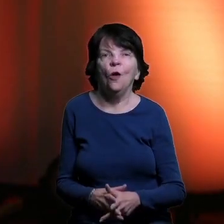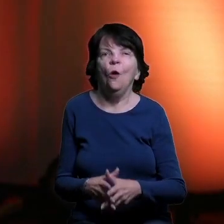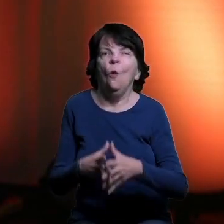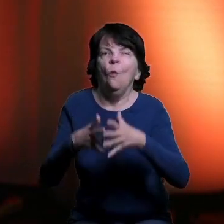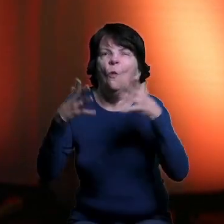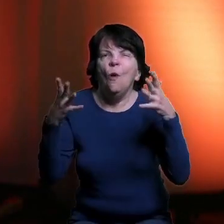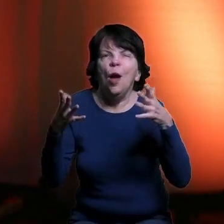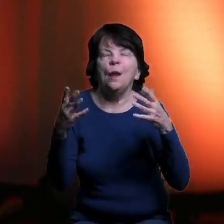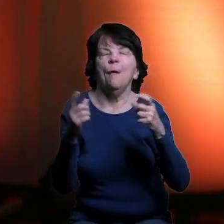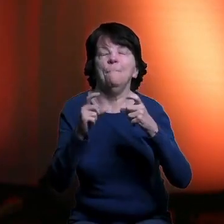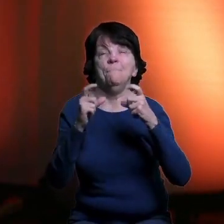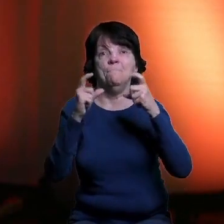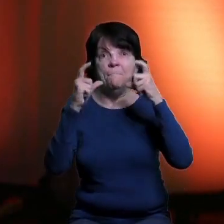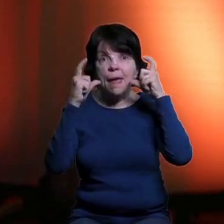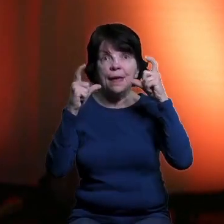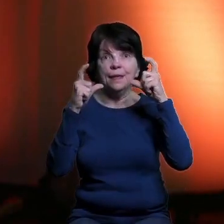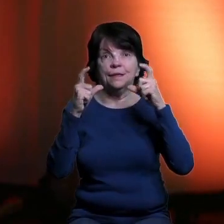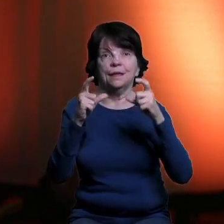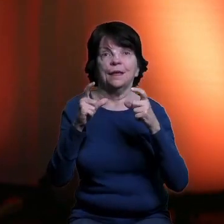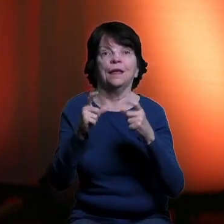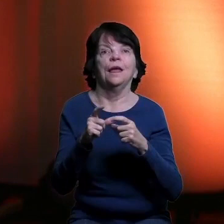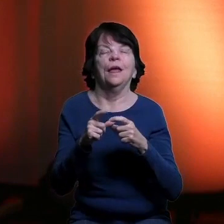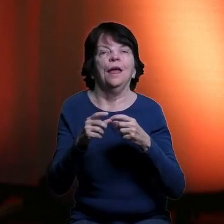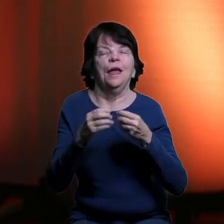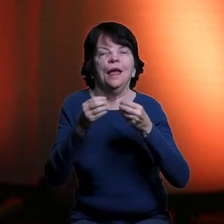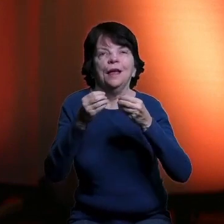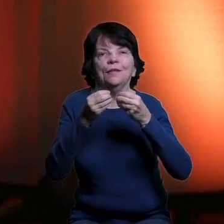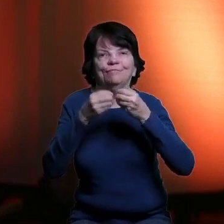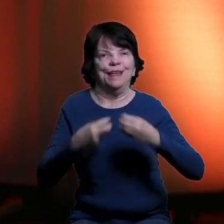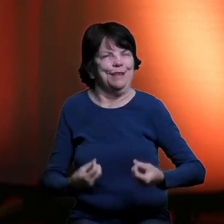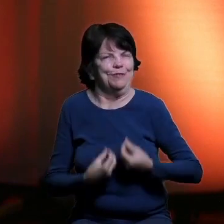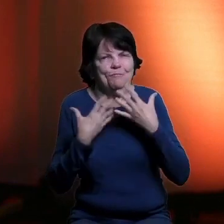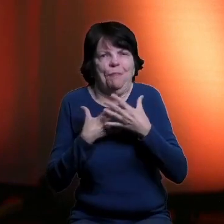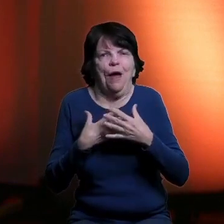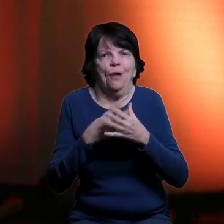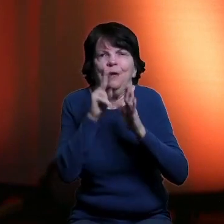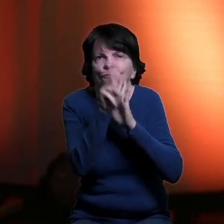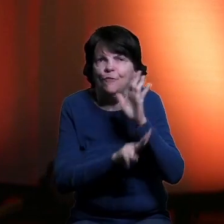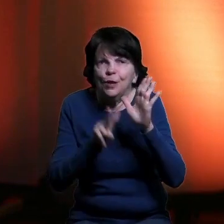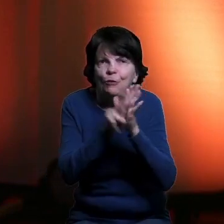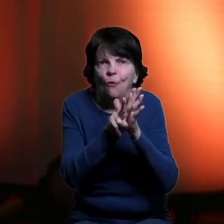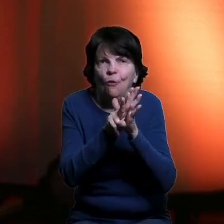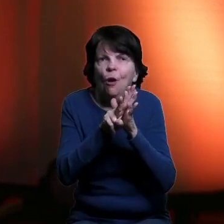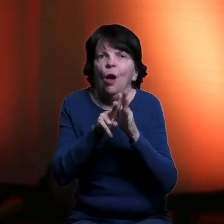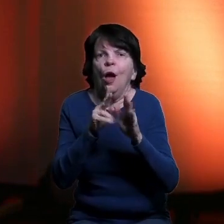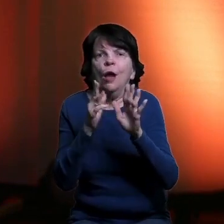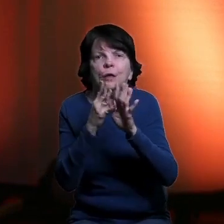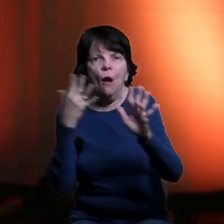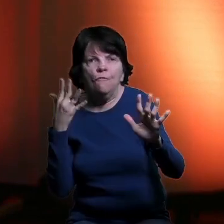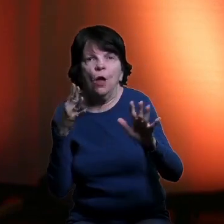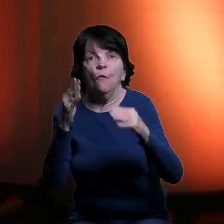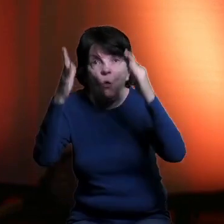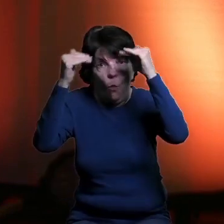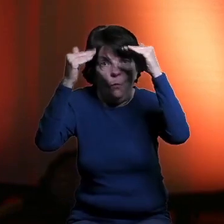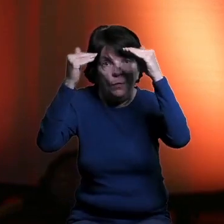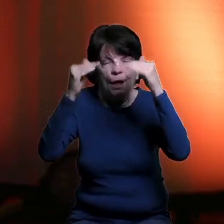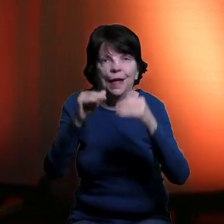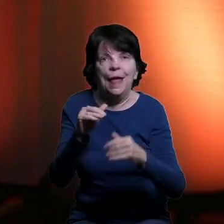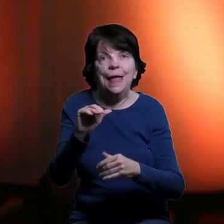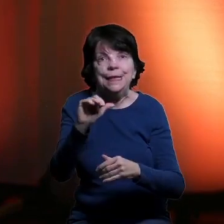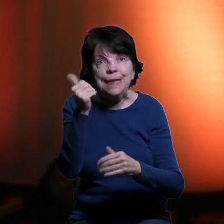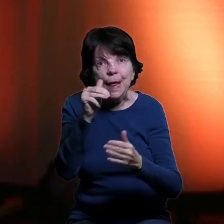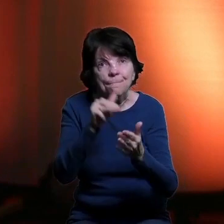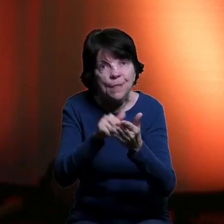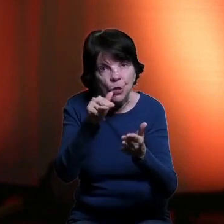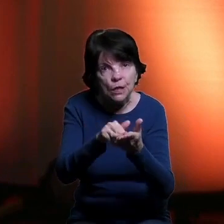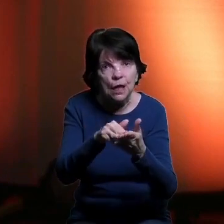an amazing Convoy of Hope, inspiring video. 10 million meals that have been distributed throughout the United